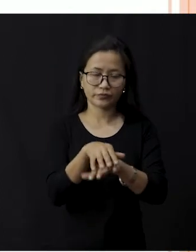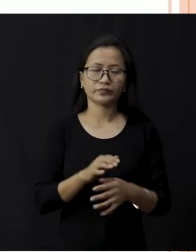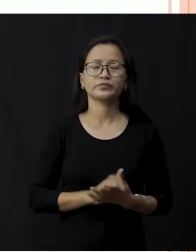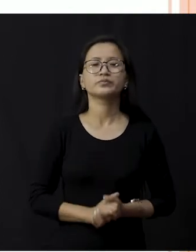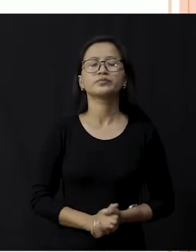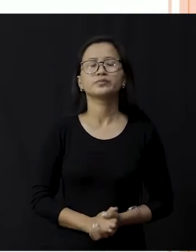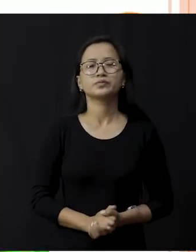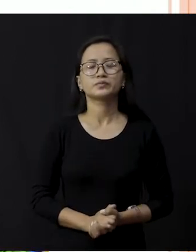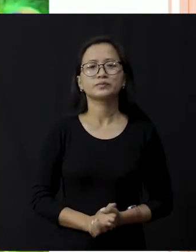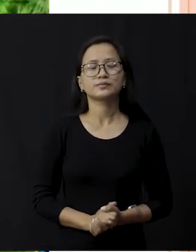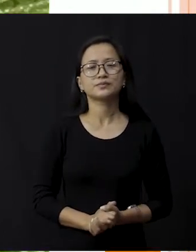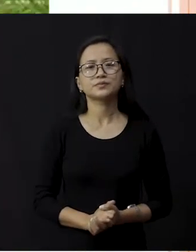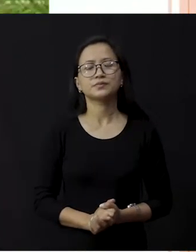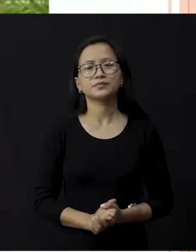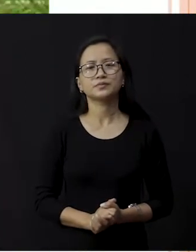right. Okay.